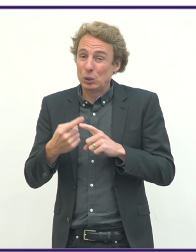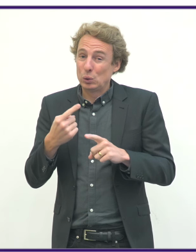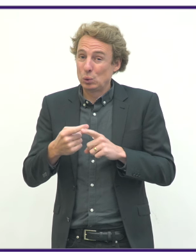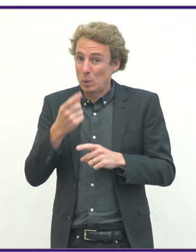as possible and configured them to split the traffic 50-50 between blue and green to help find incompatible